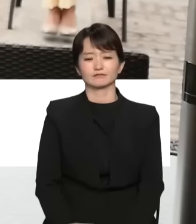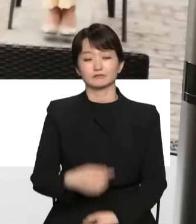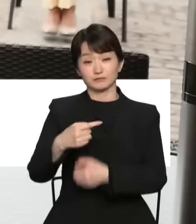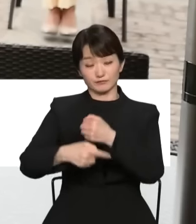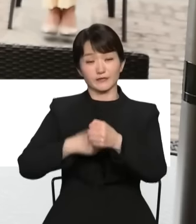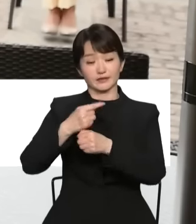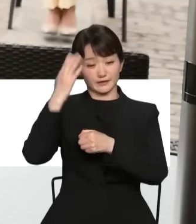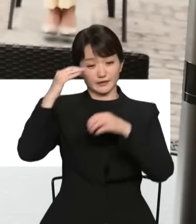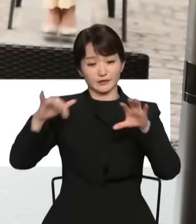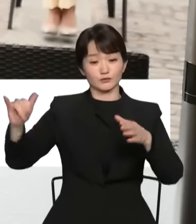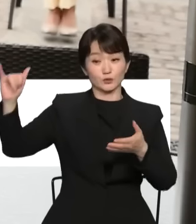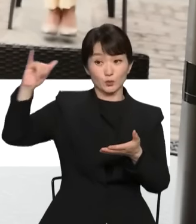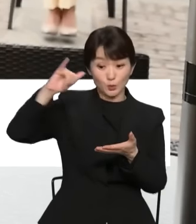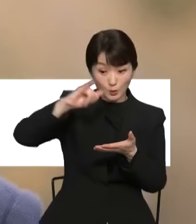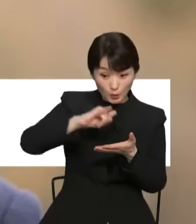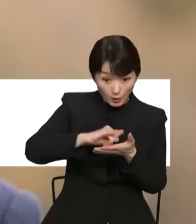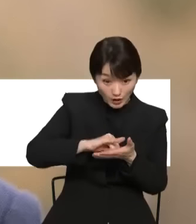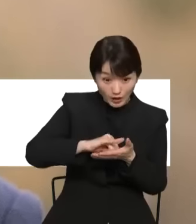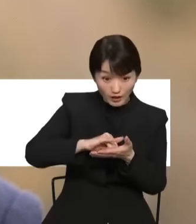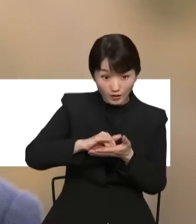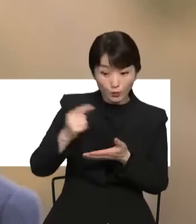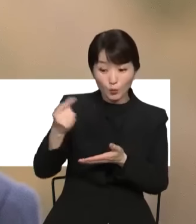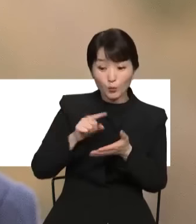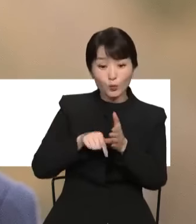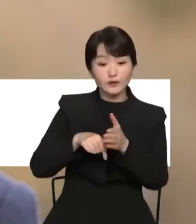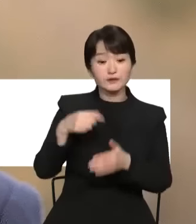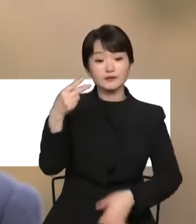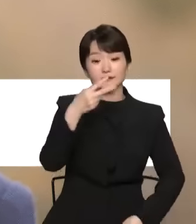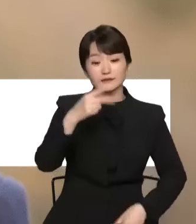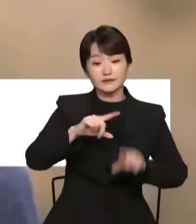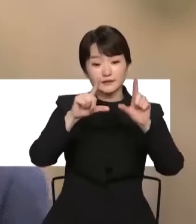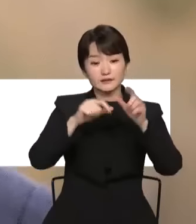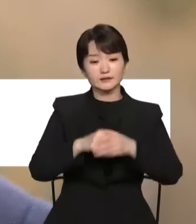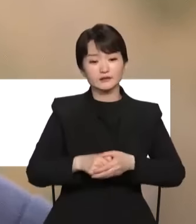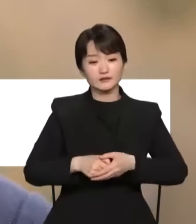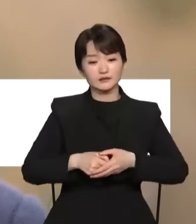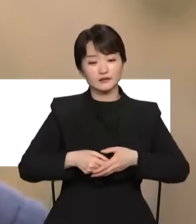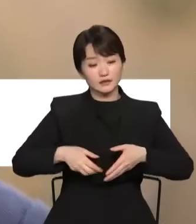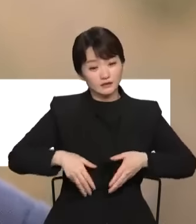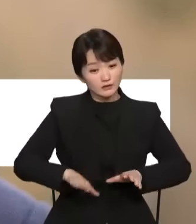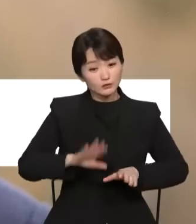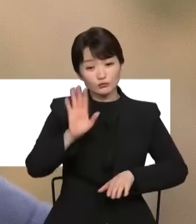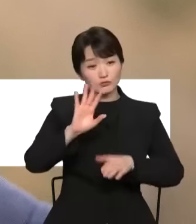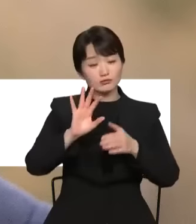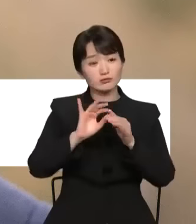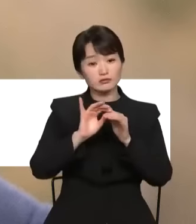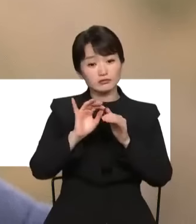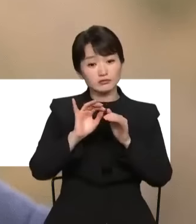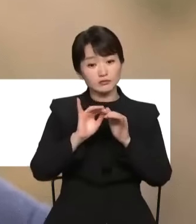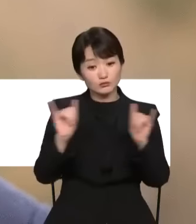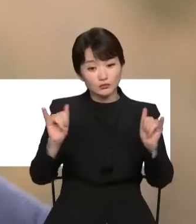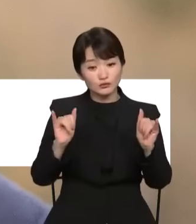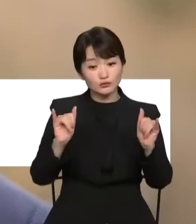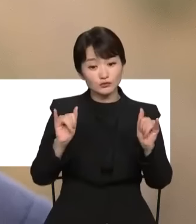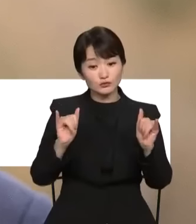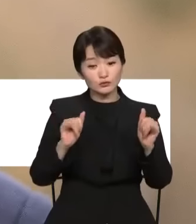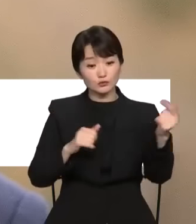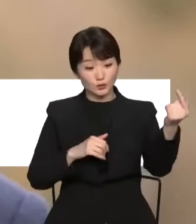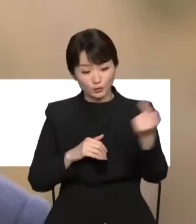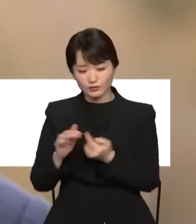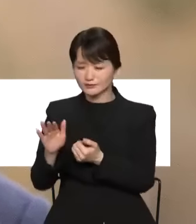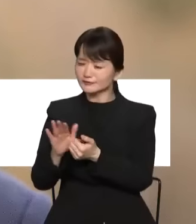come back, and almost every year we come back, then I feel a lot of friendship, even by people who were not even